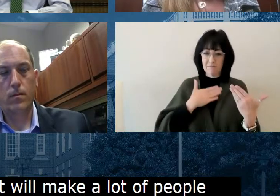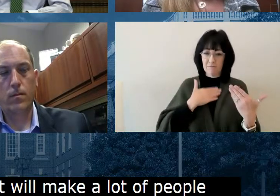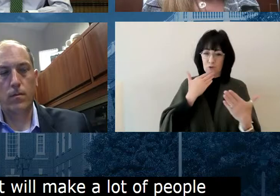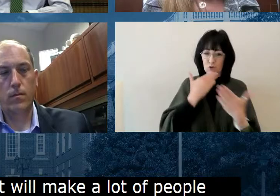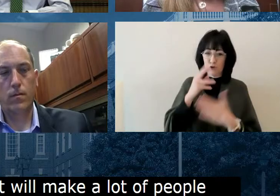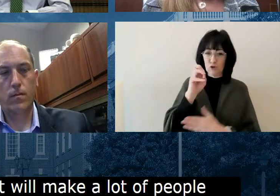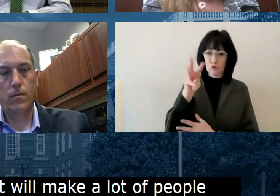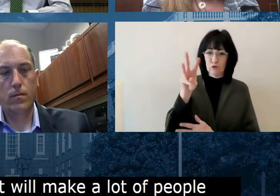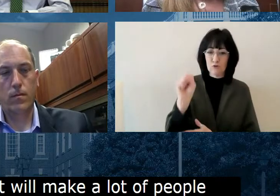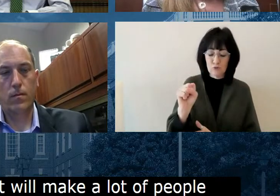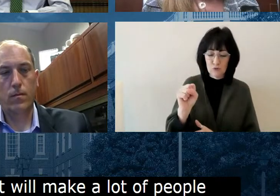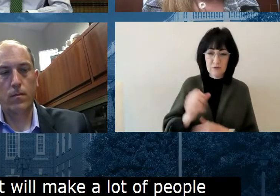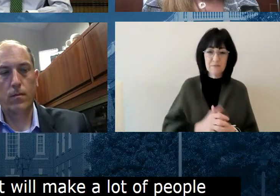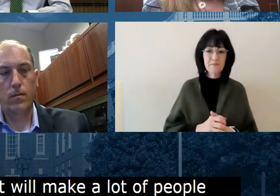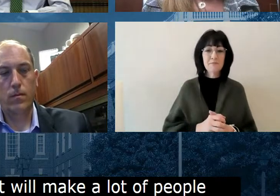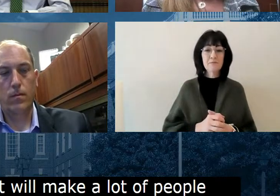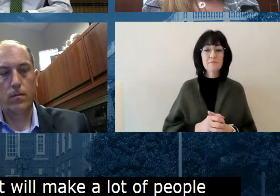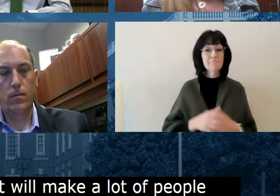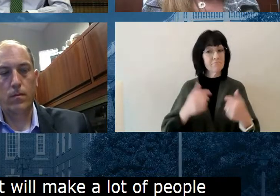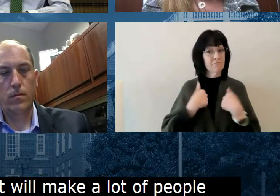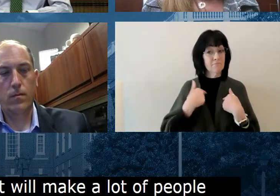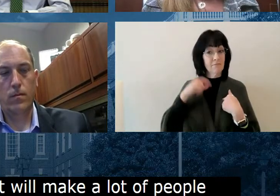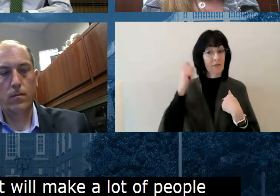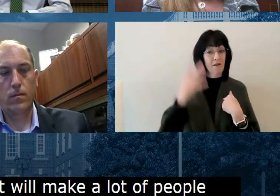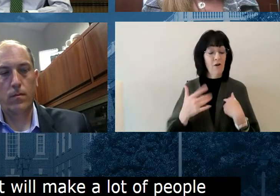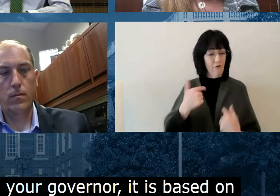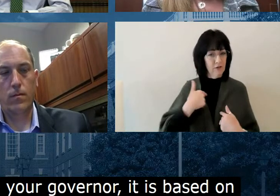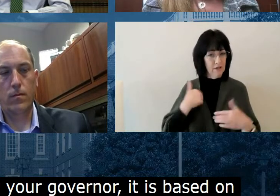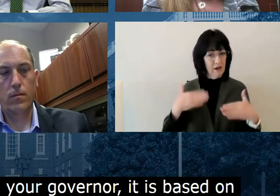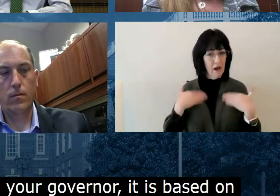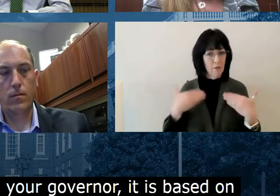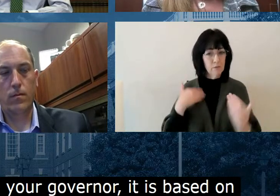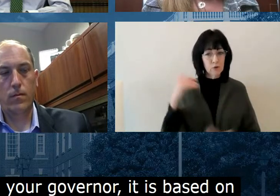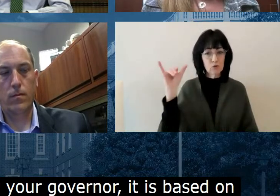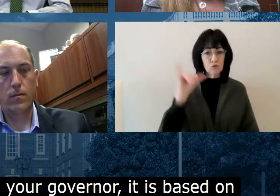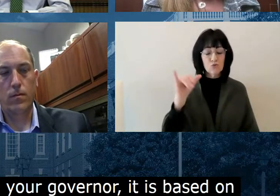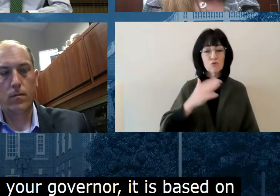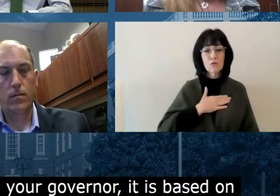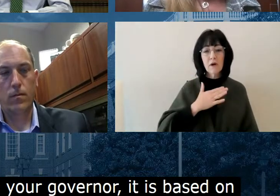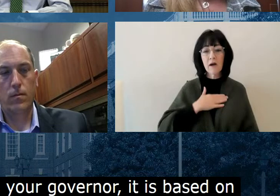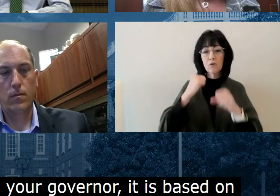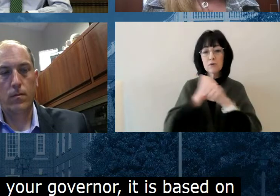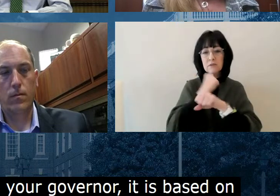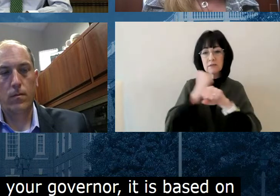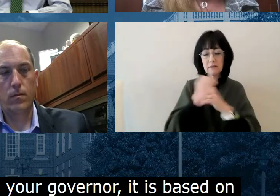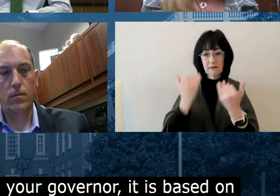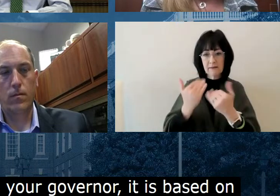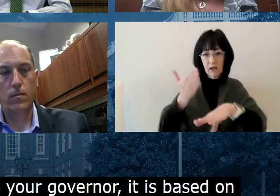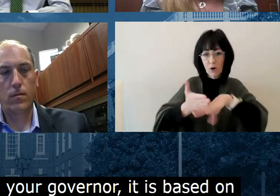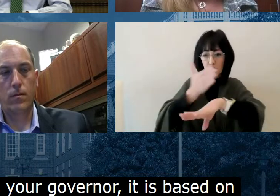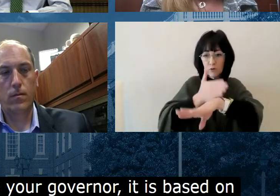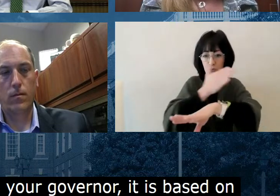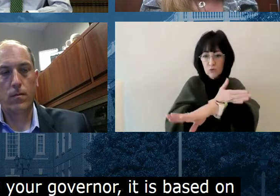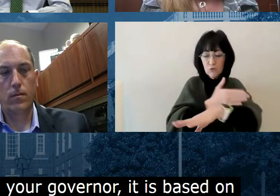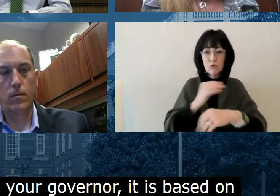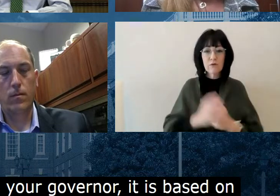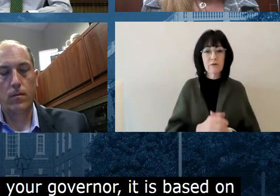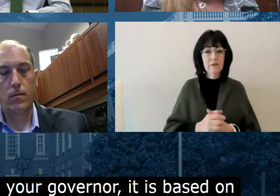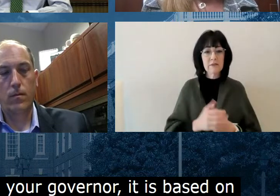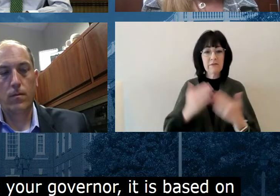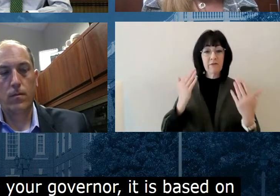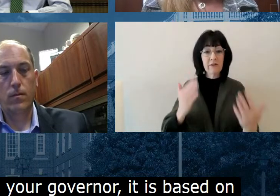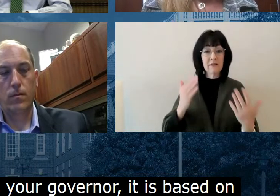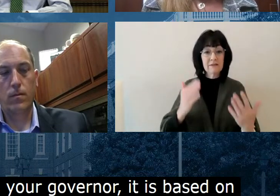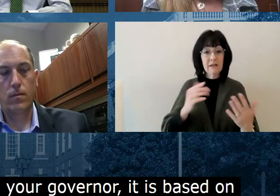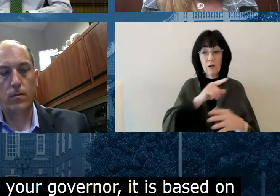It's based on improving data in our data dashboard, fewer positive cases on a 7-day moving average